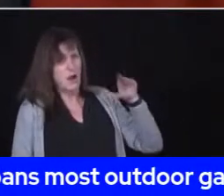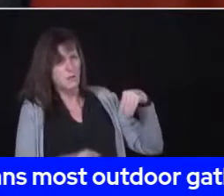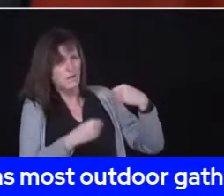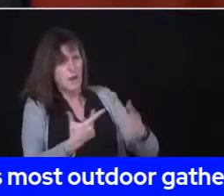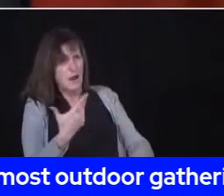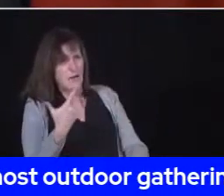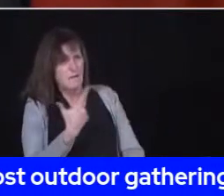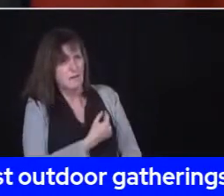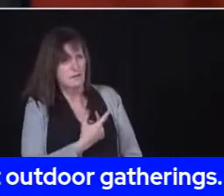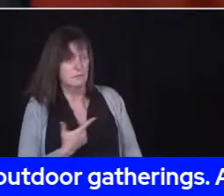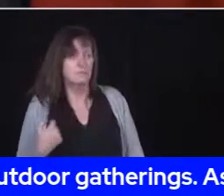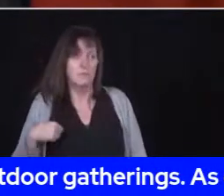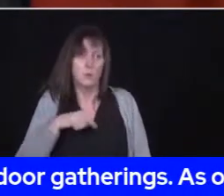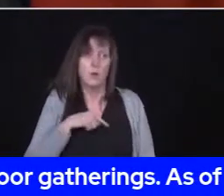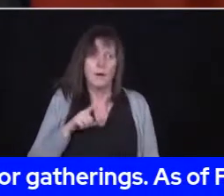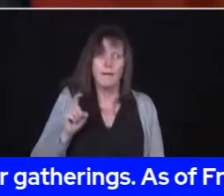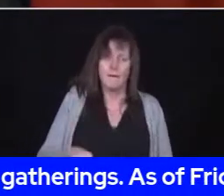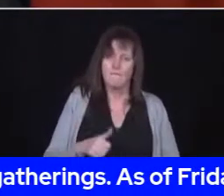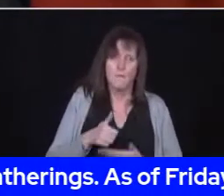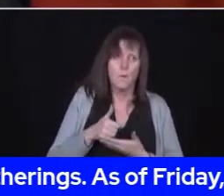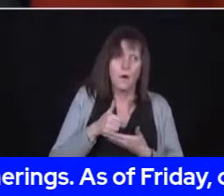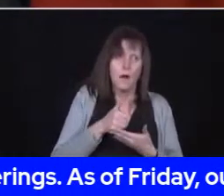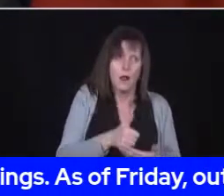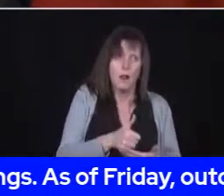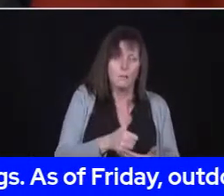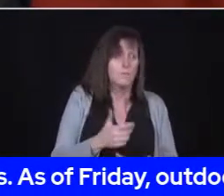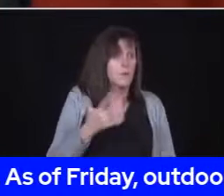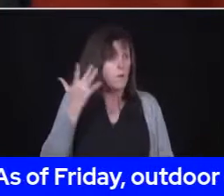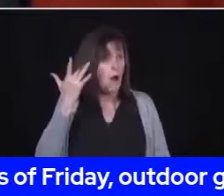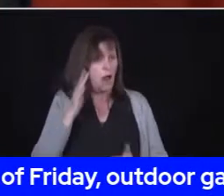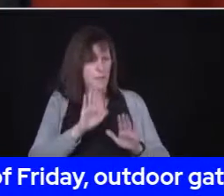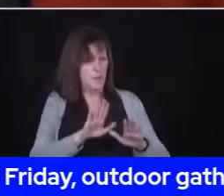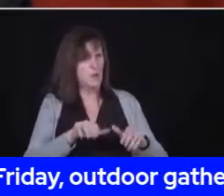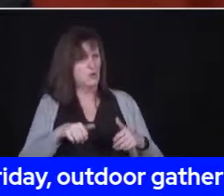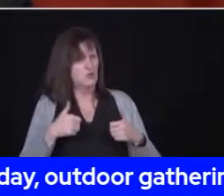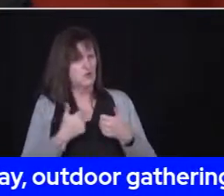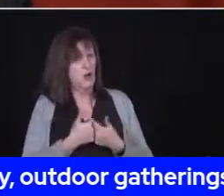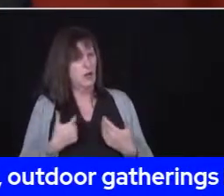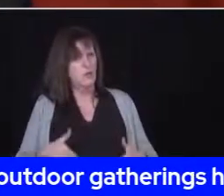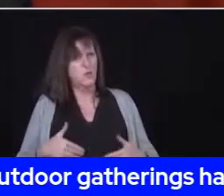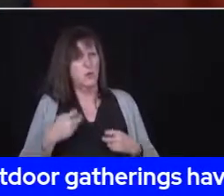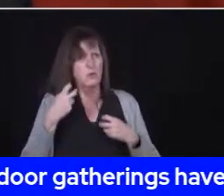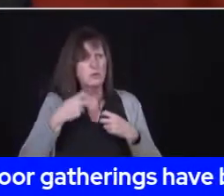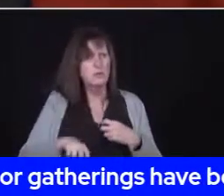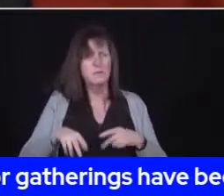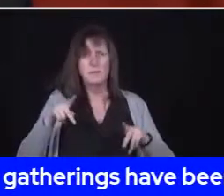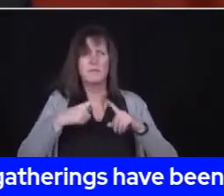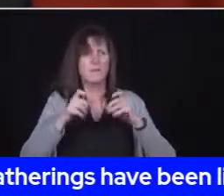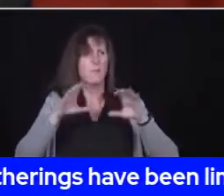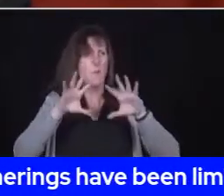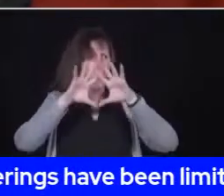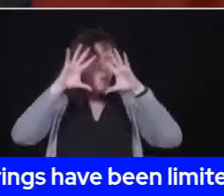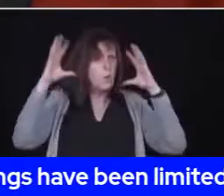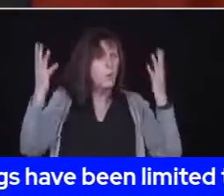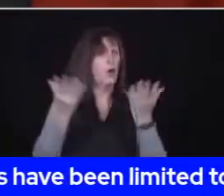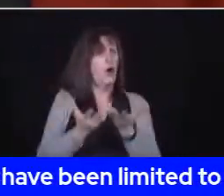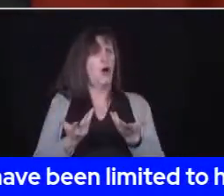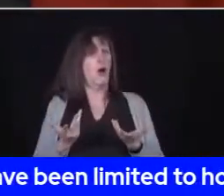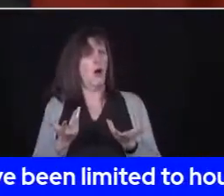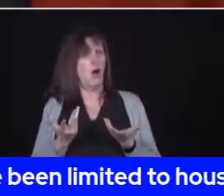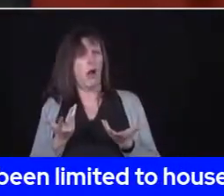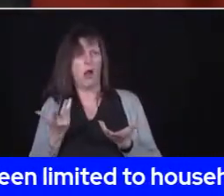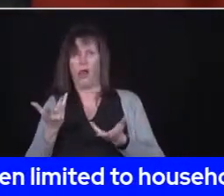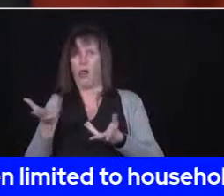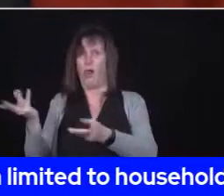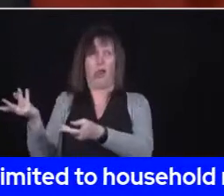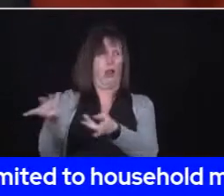facing really tough challenges with people coming from all over the world, face to face,